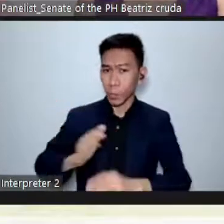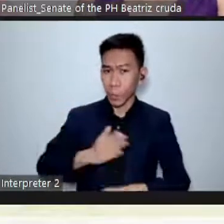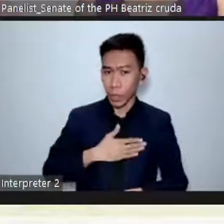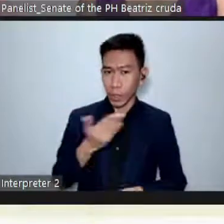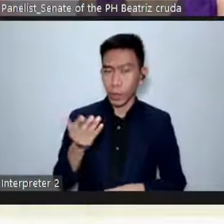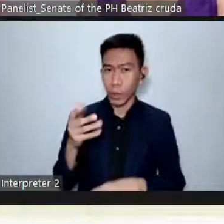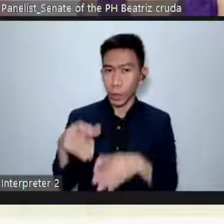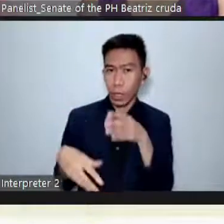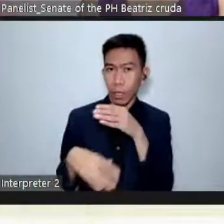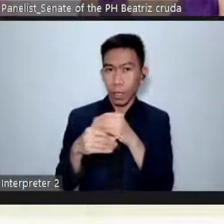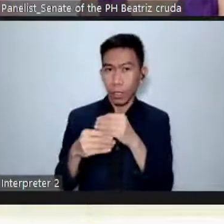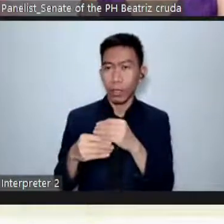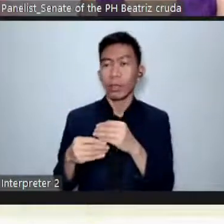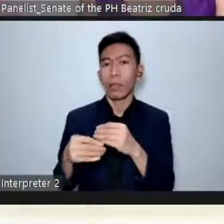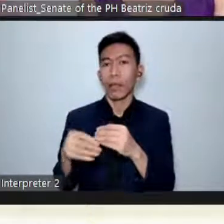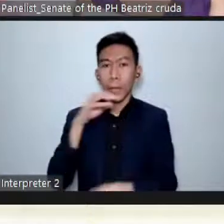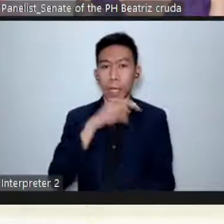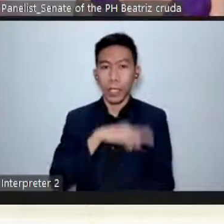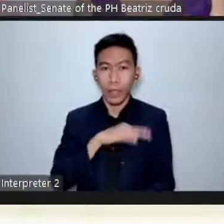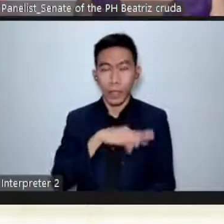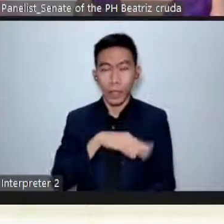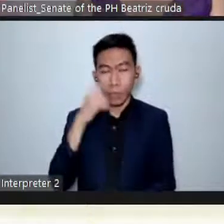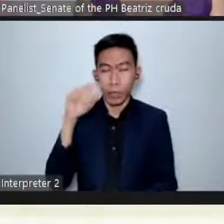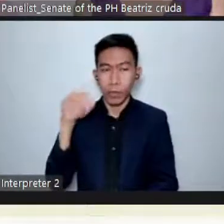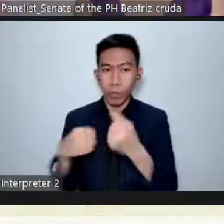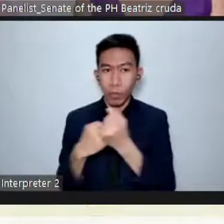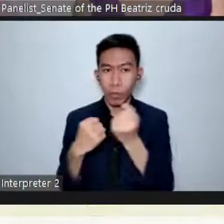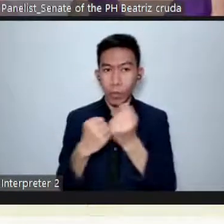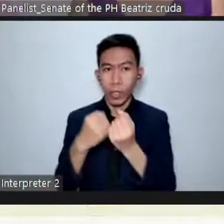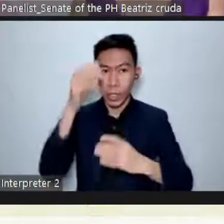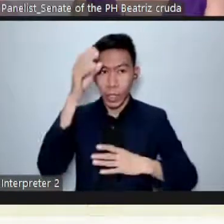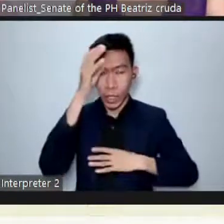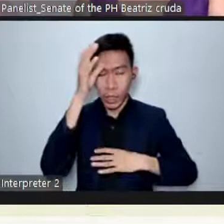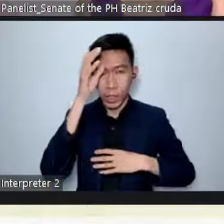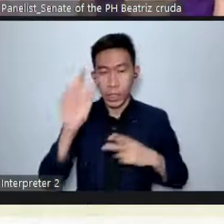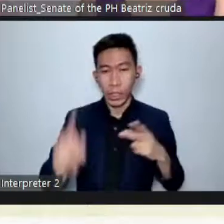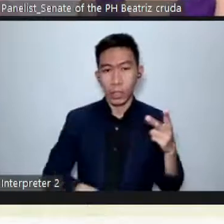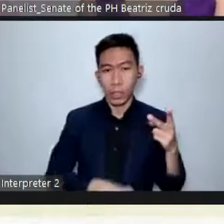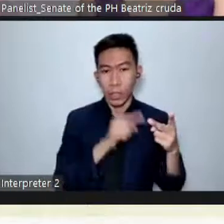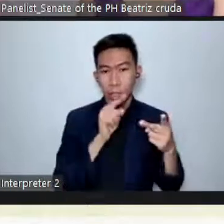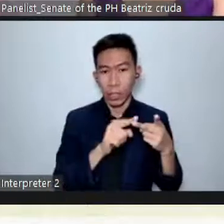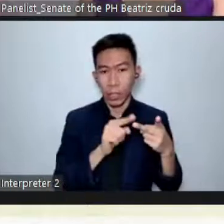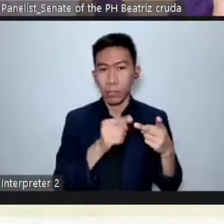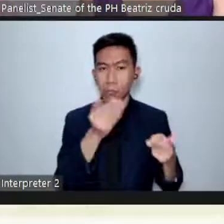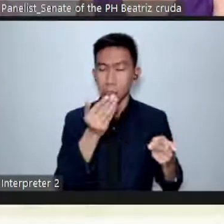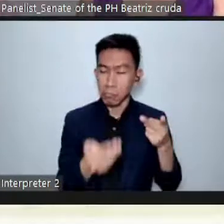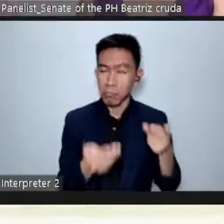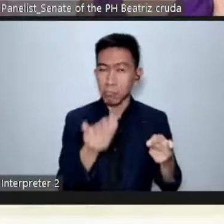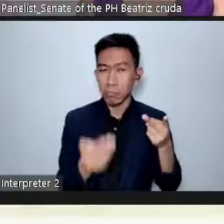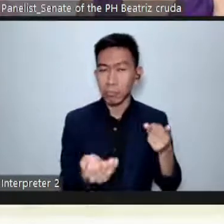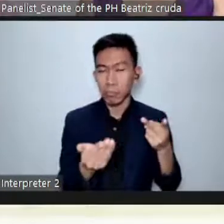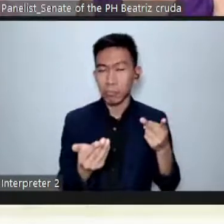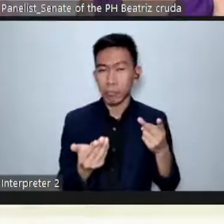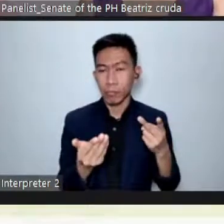packages to support cancer? And second, maybe one of the most